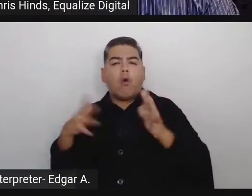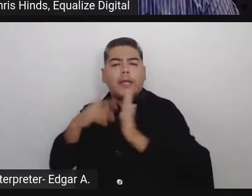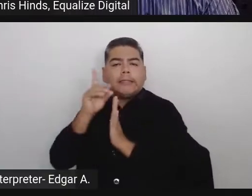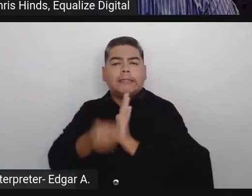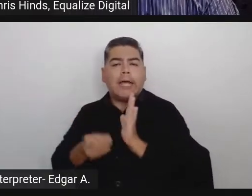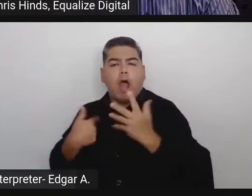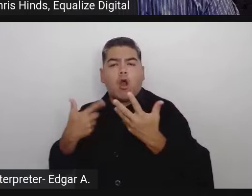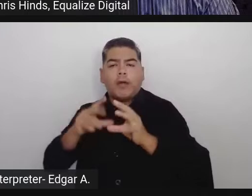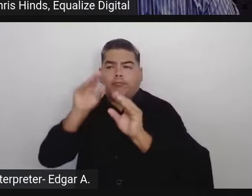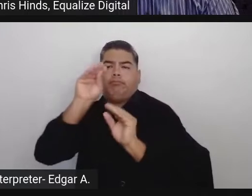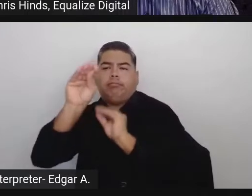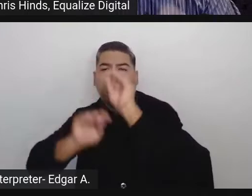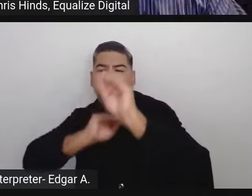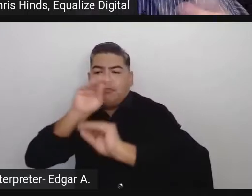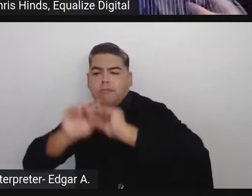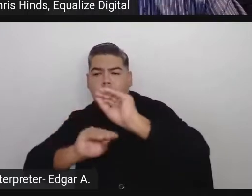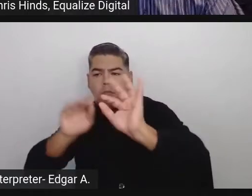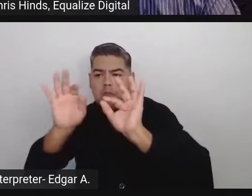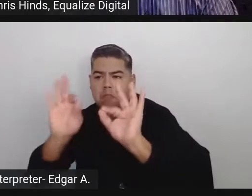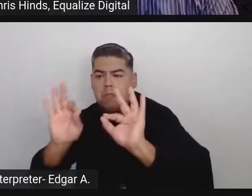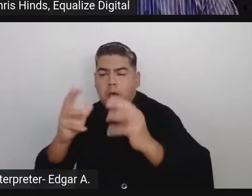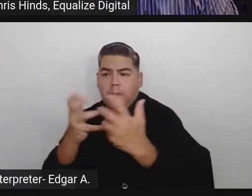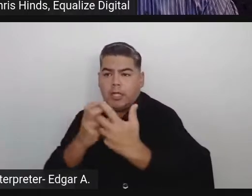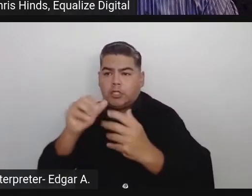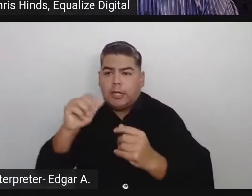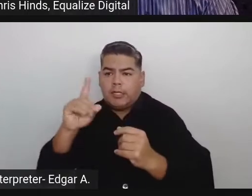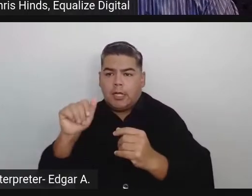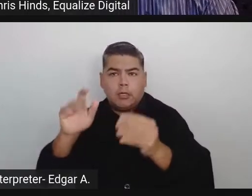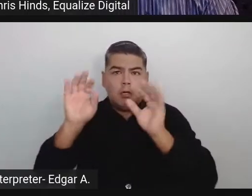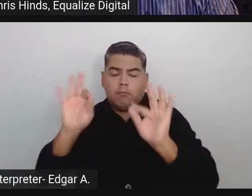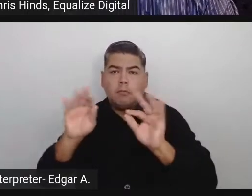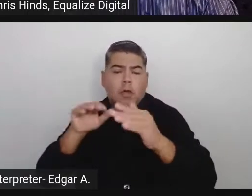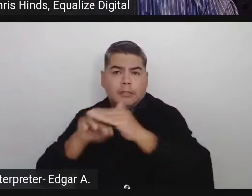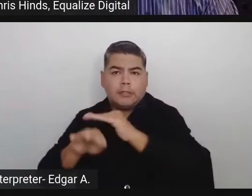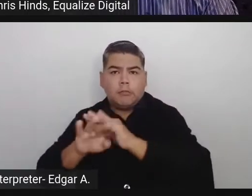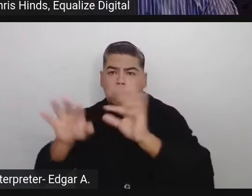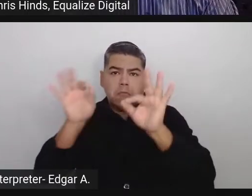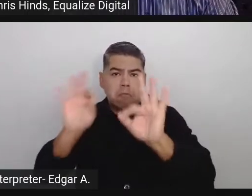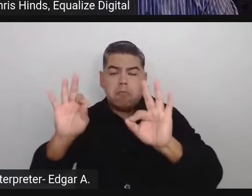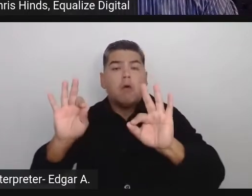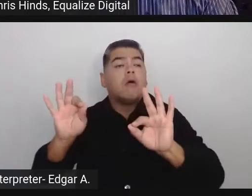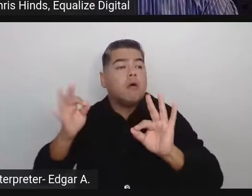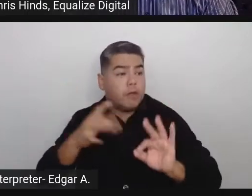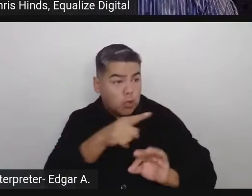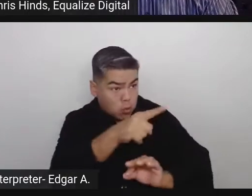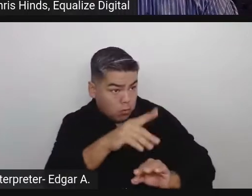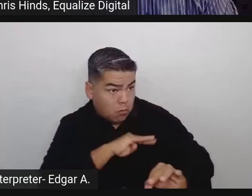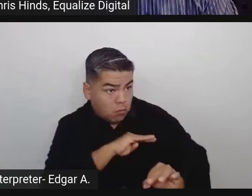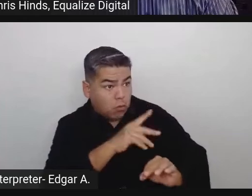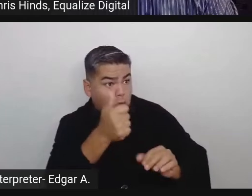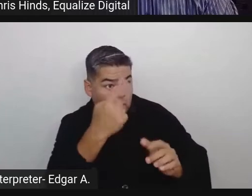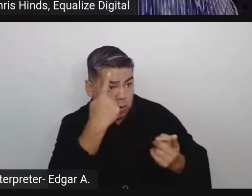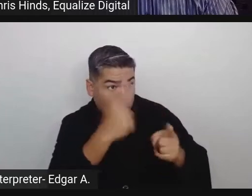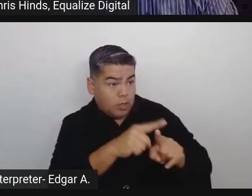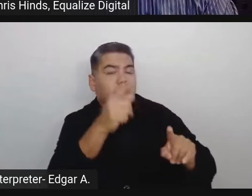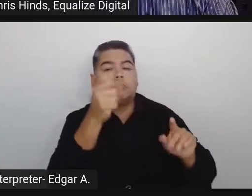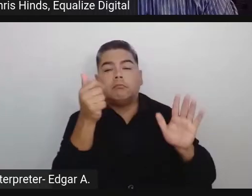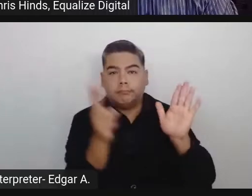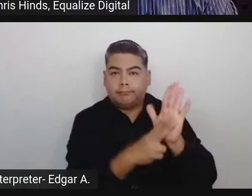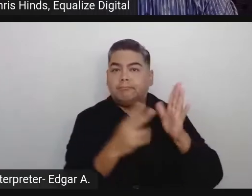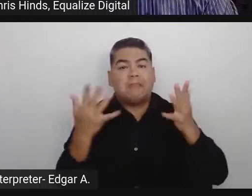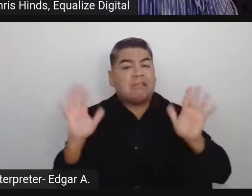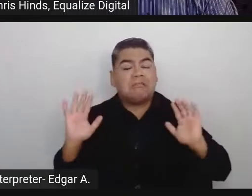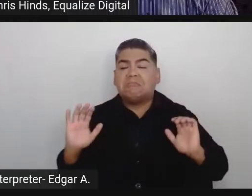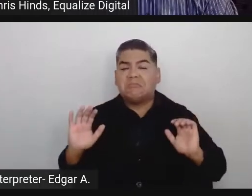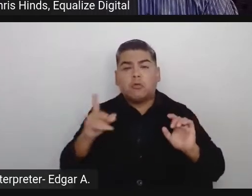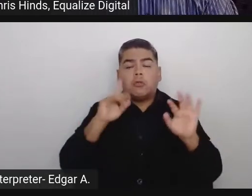an out if you're handing websites off and not maintaining them yourself. Those would be my two big pieces of advice. We also have